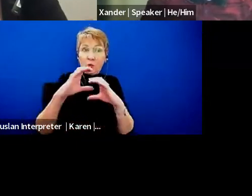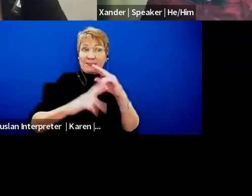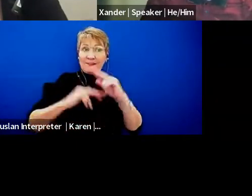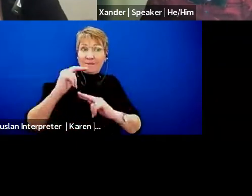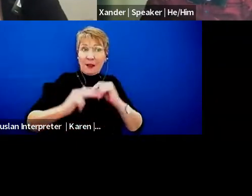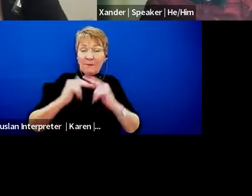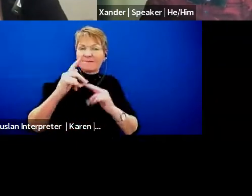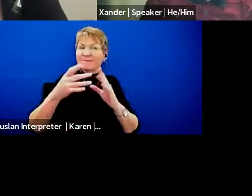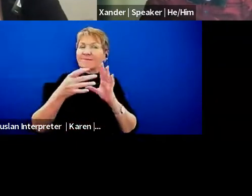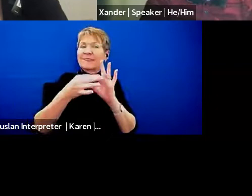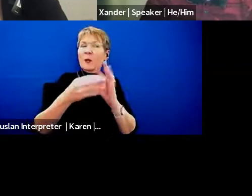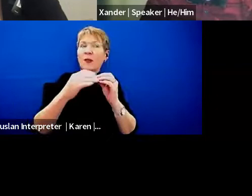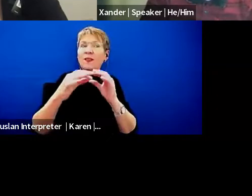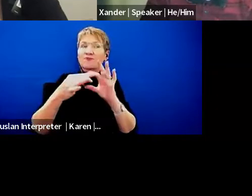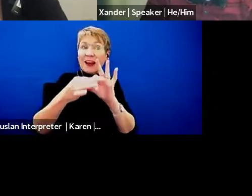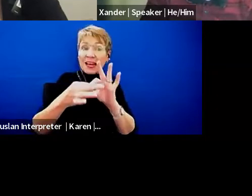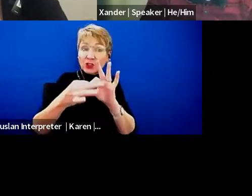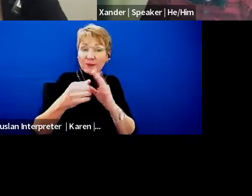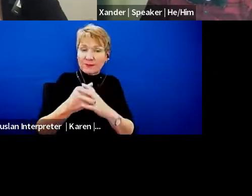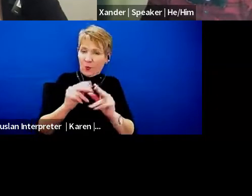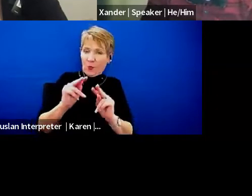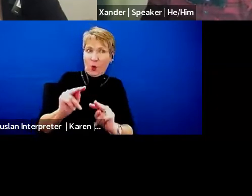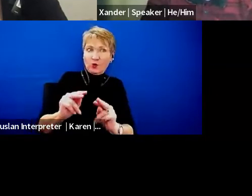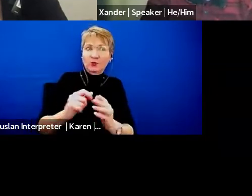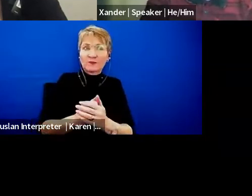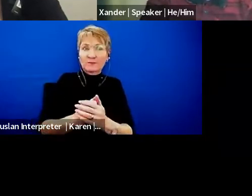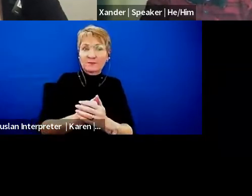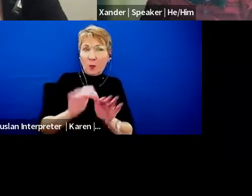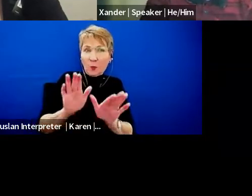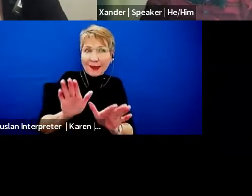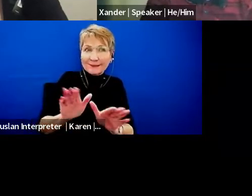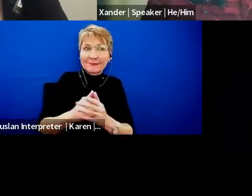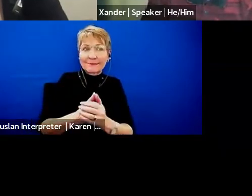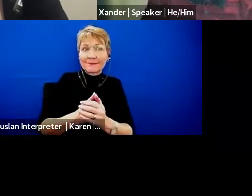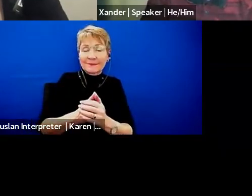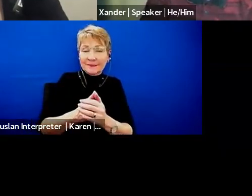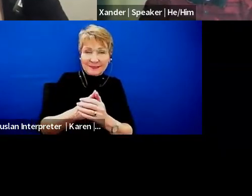family's strengths. And find a professional to build a trusted relationship.